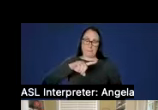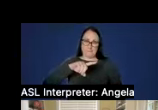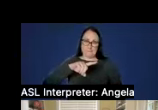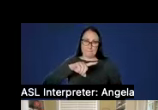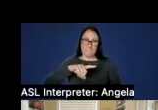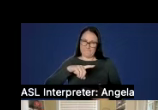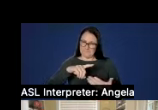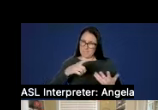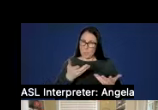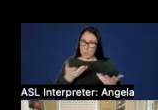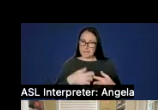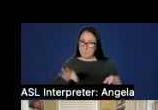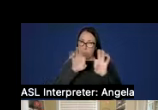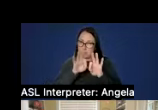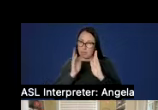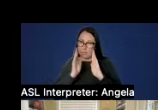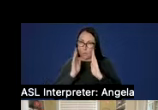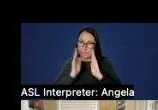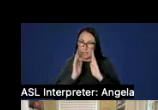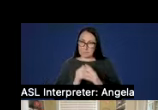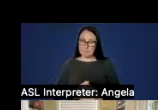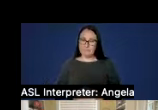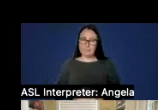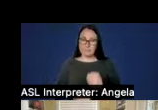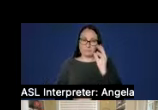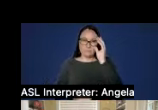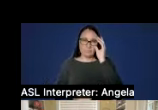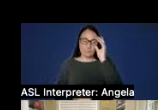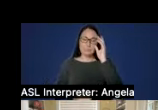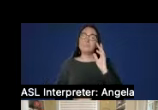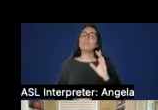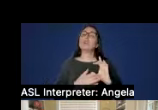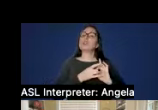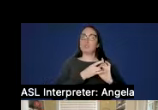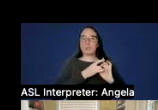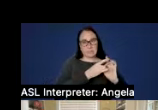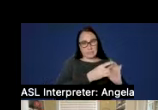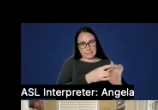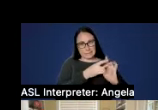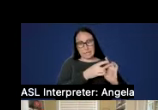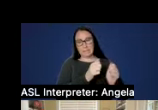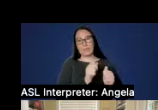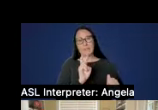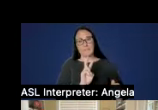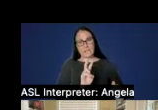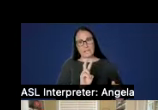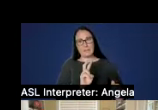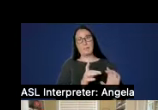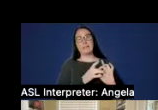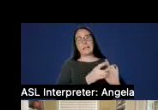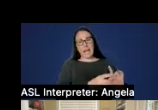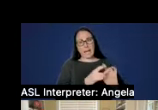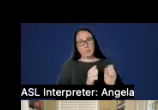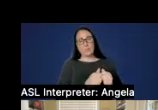to focus on at this point is to connect with the victim, connect with the survivor, understand what their